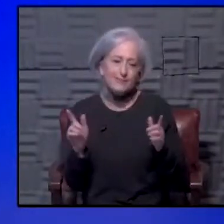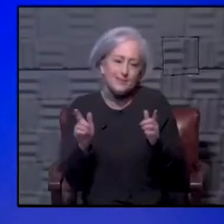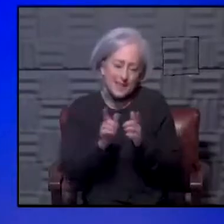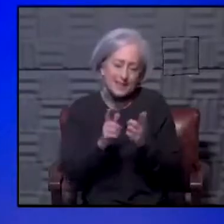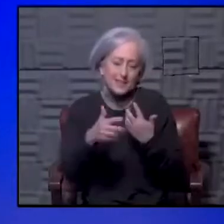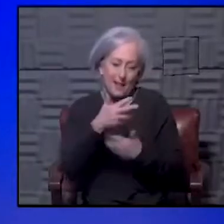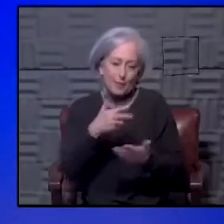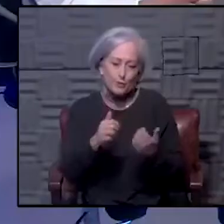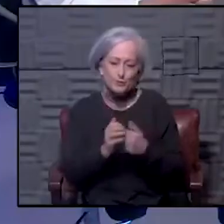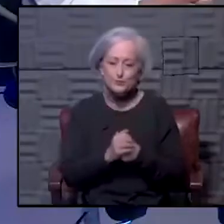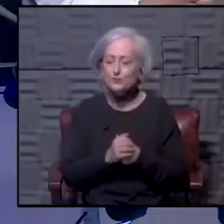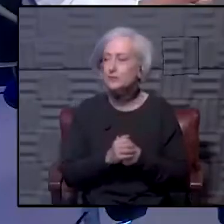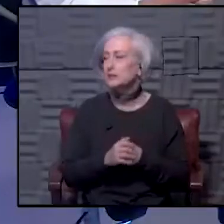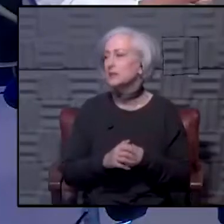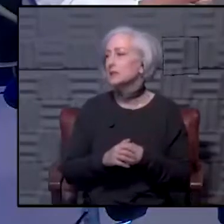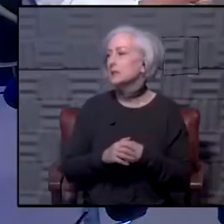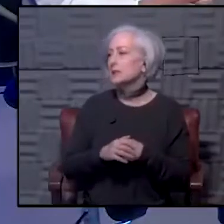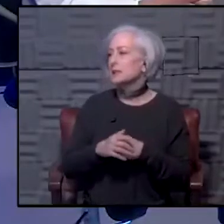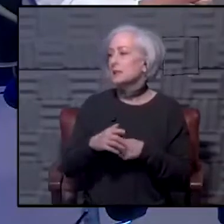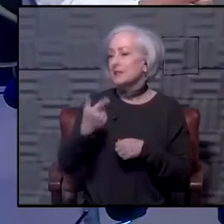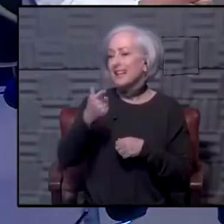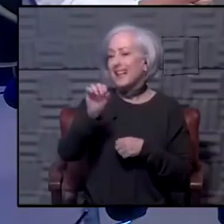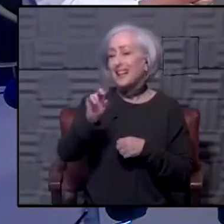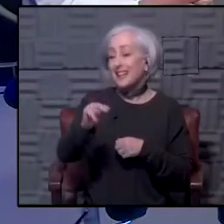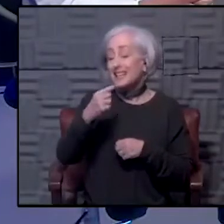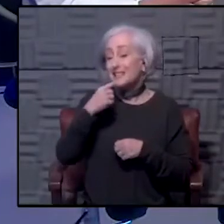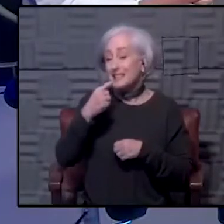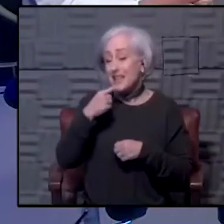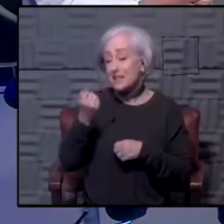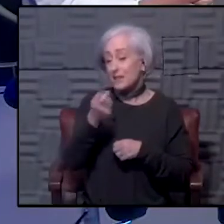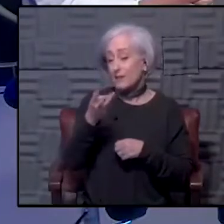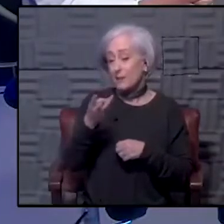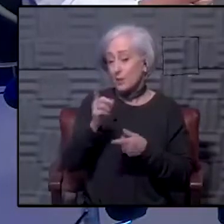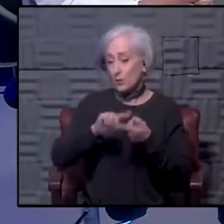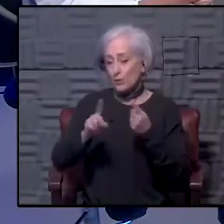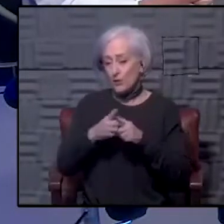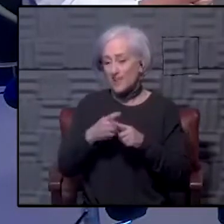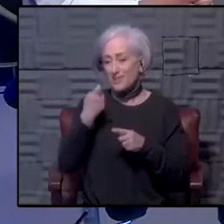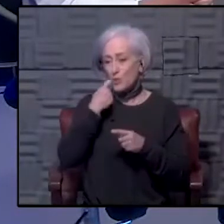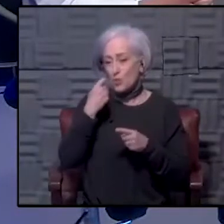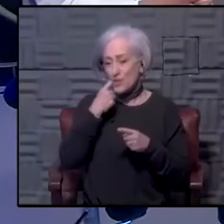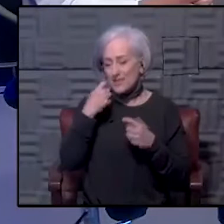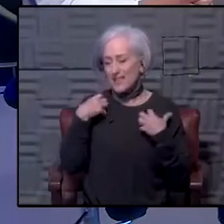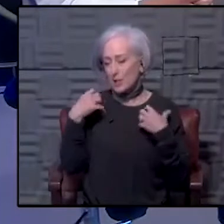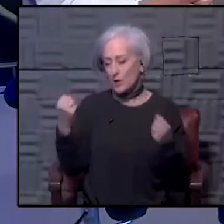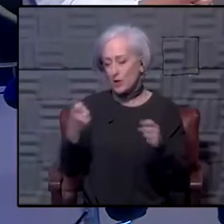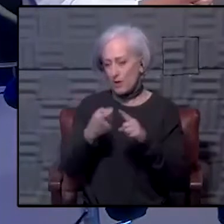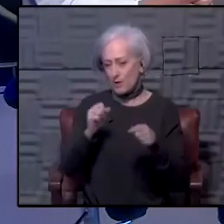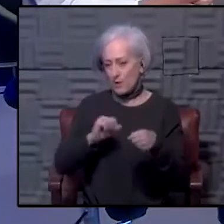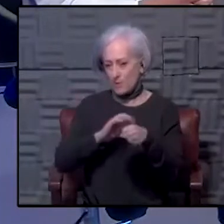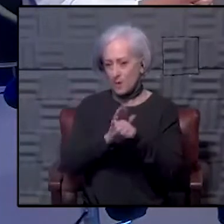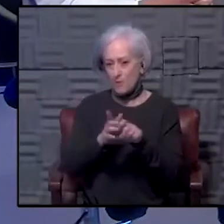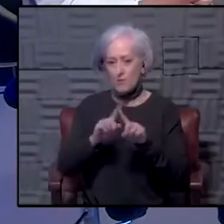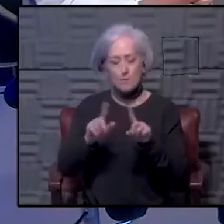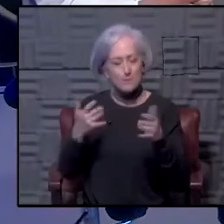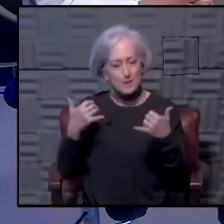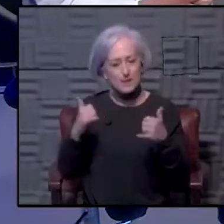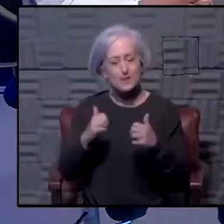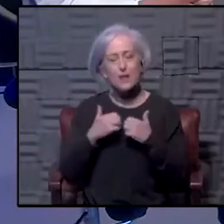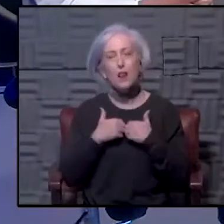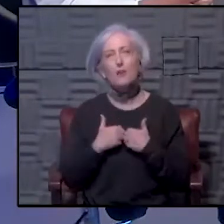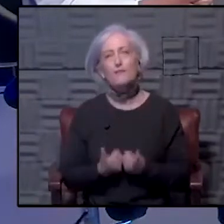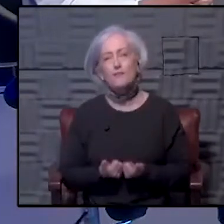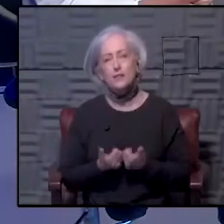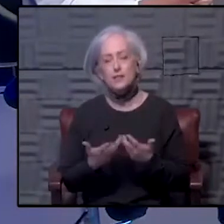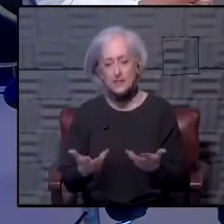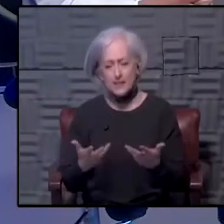circumstances. Glenn says he has a couple of friends that have recently recovered from COVID, but they're still feeling unusually fatigued. And he wants to